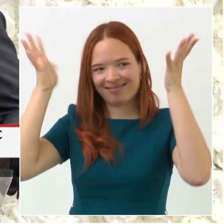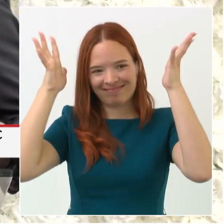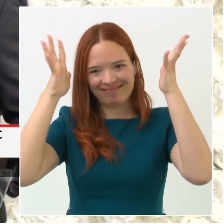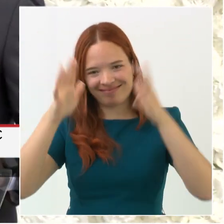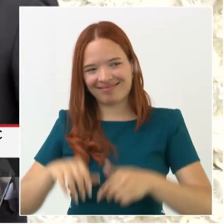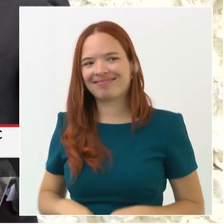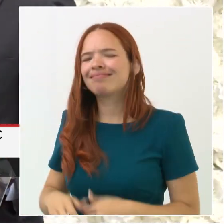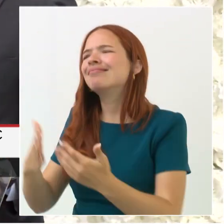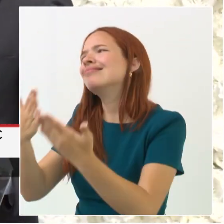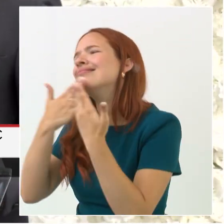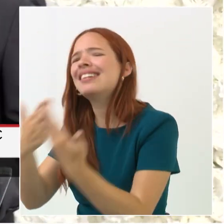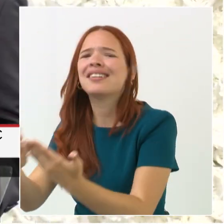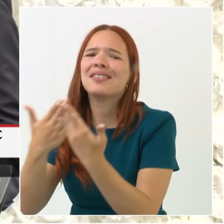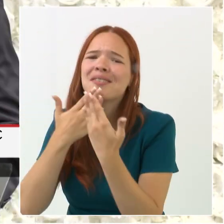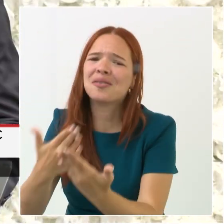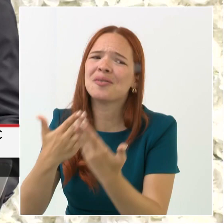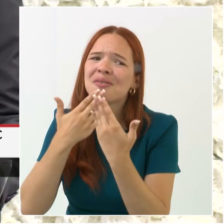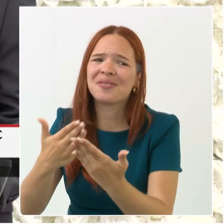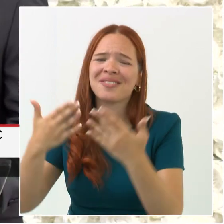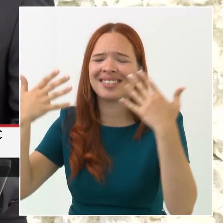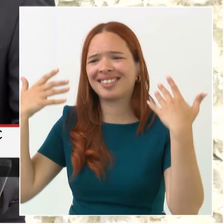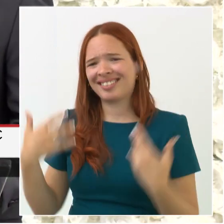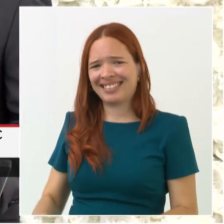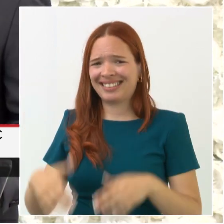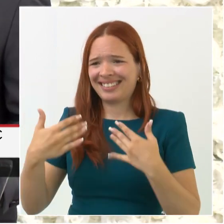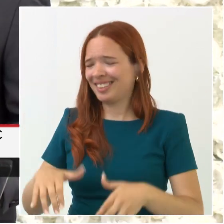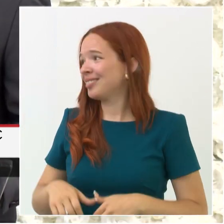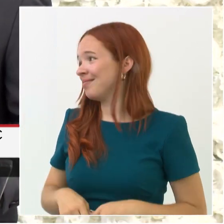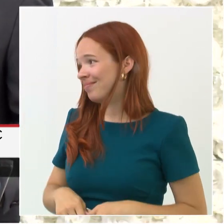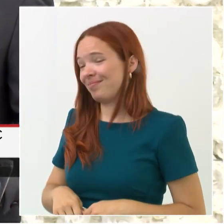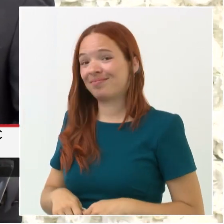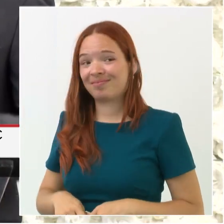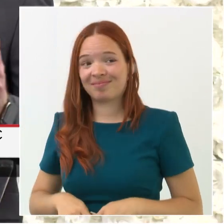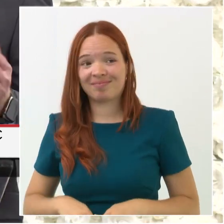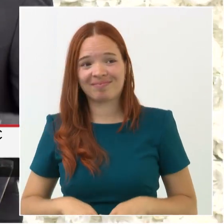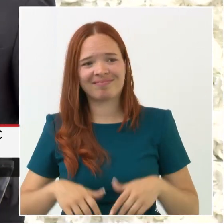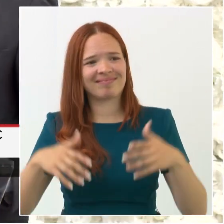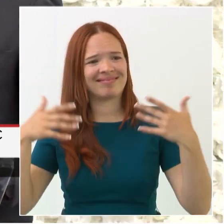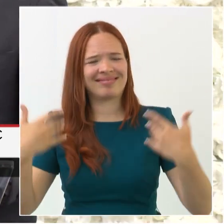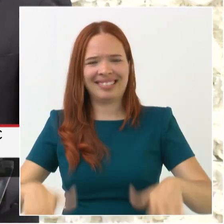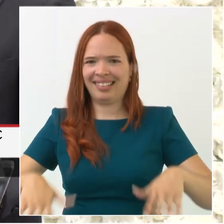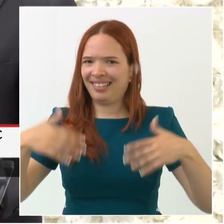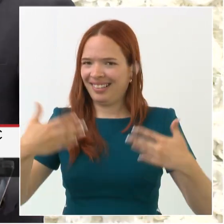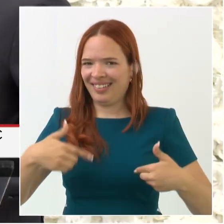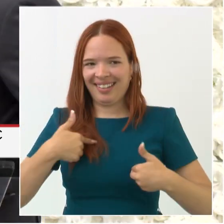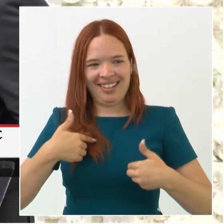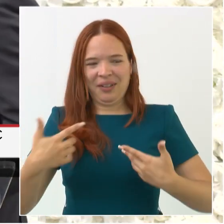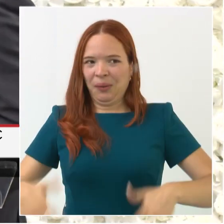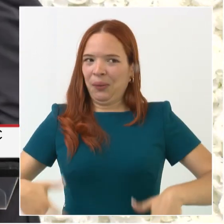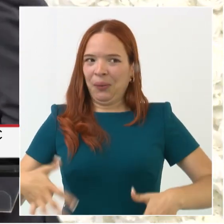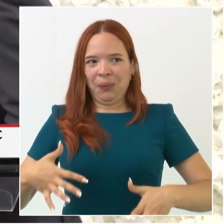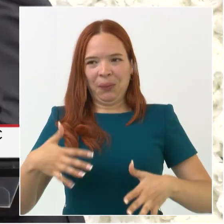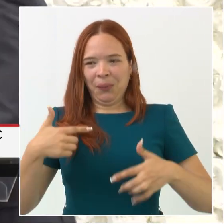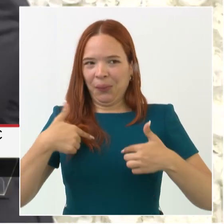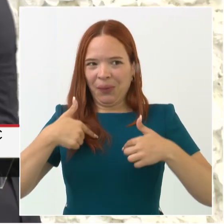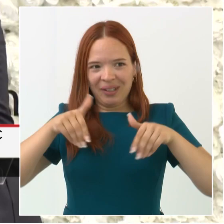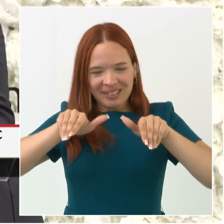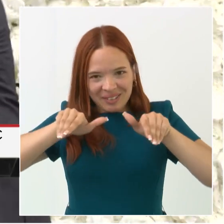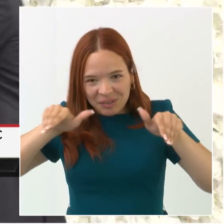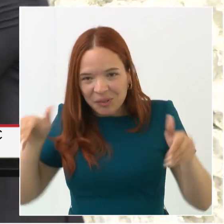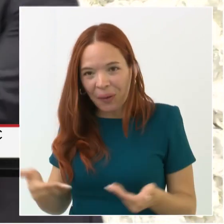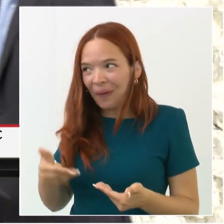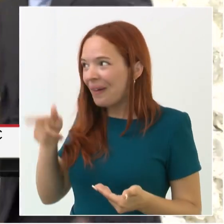All right, well, it is definitely a pleasure of mine to be able to introduce to you Mayor Muriel Bowser. Thank you so